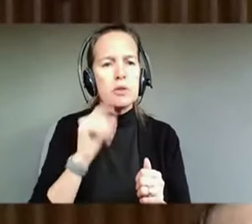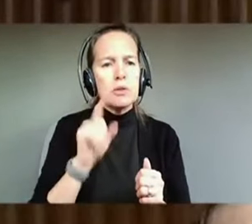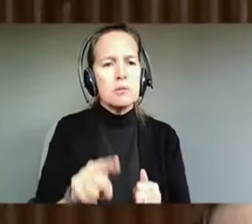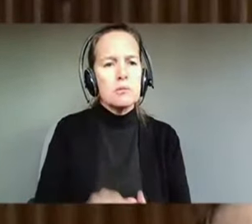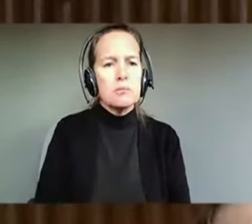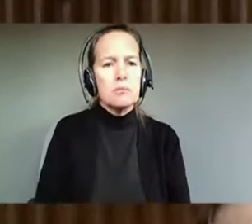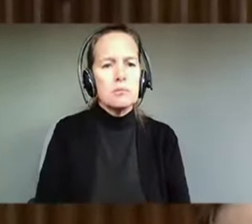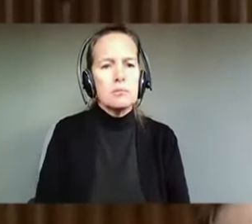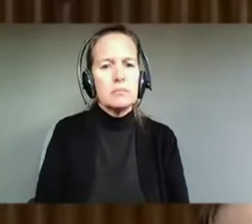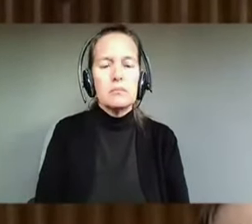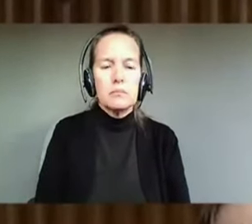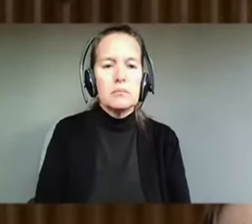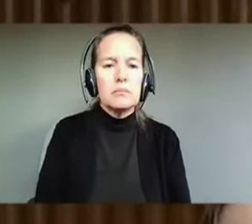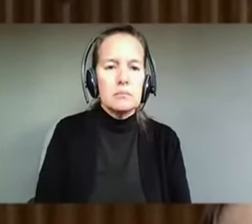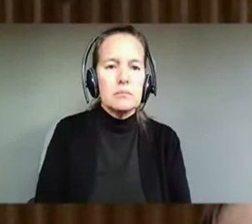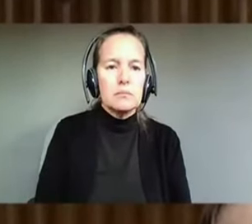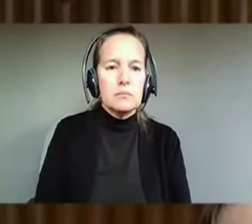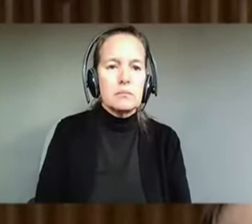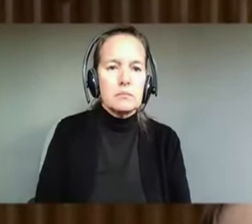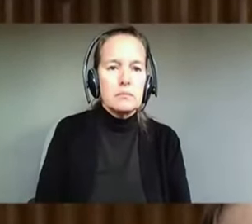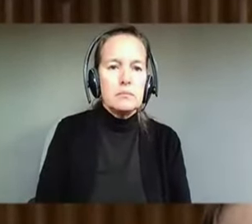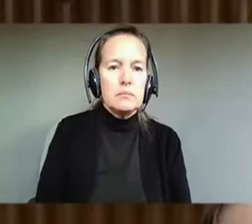I think if the NIH really